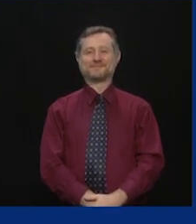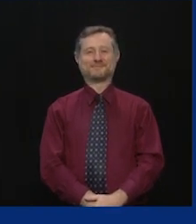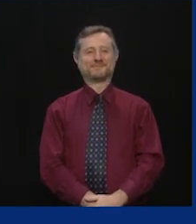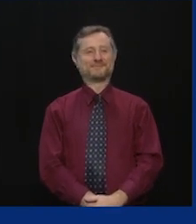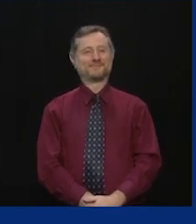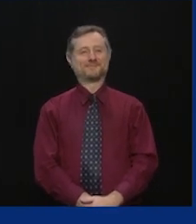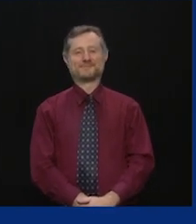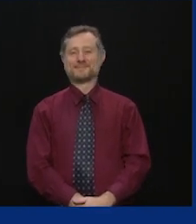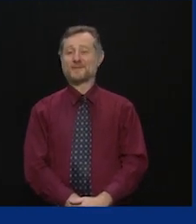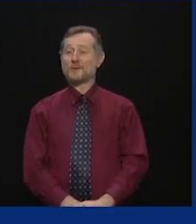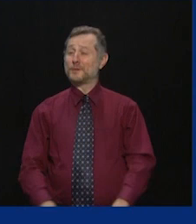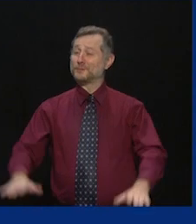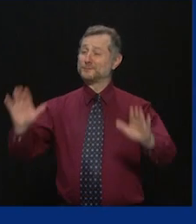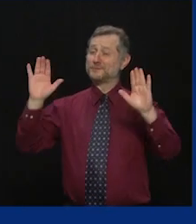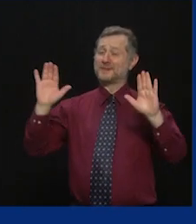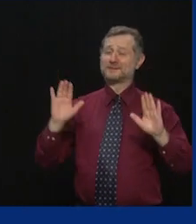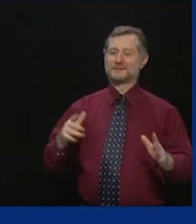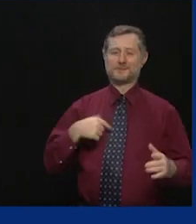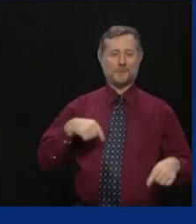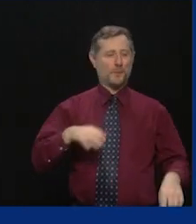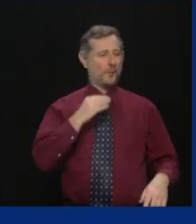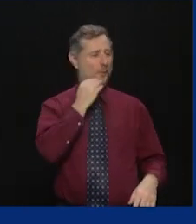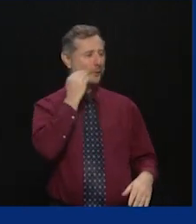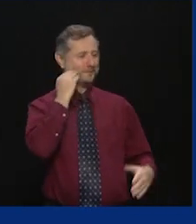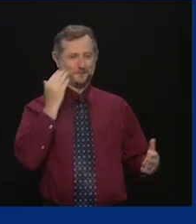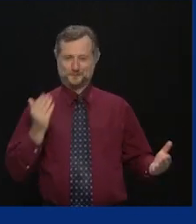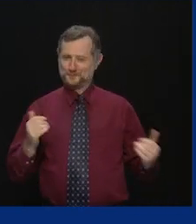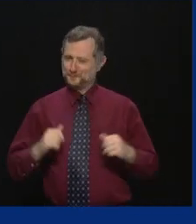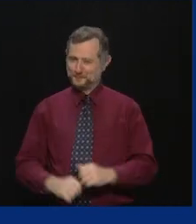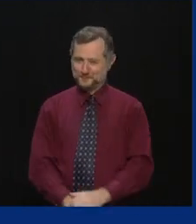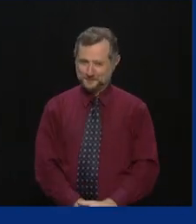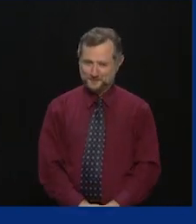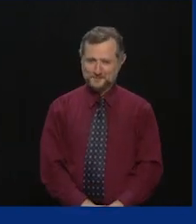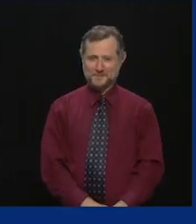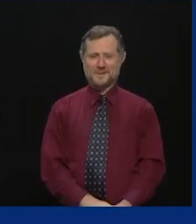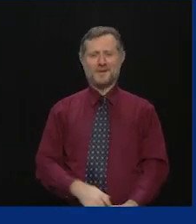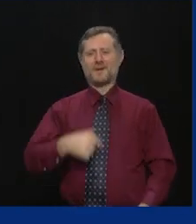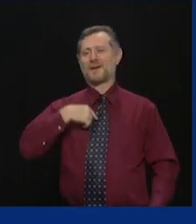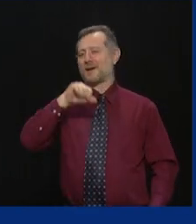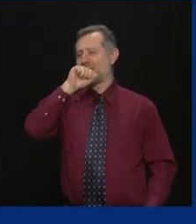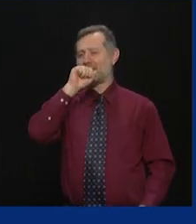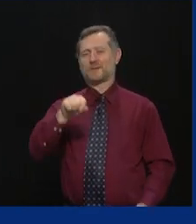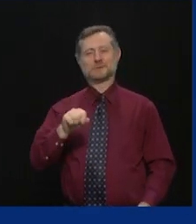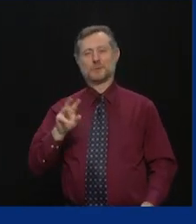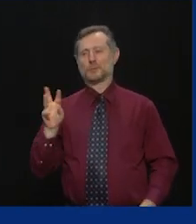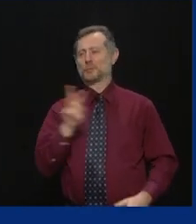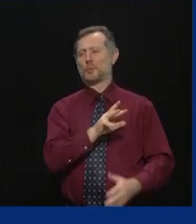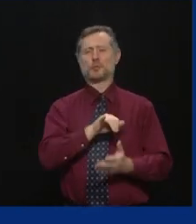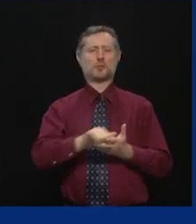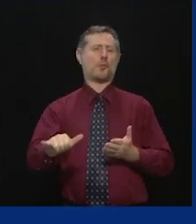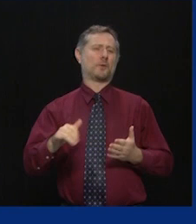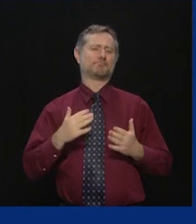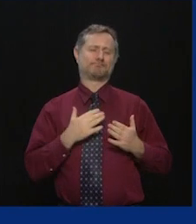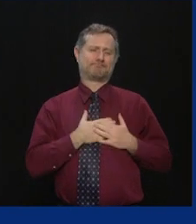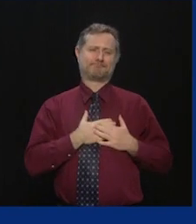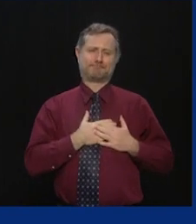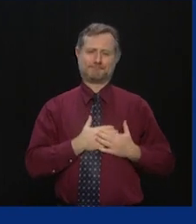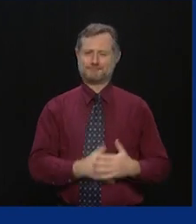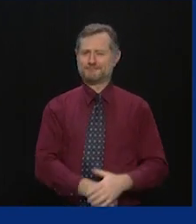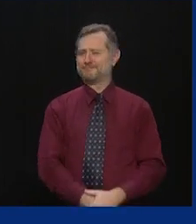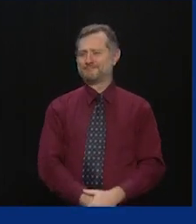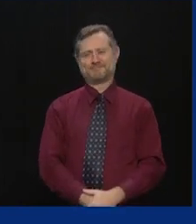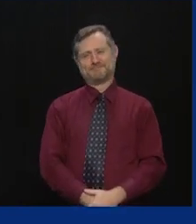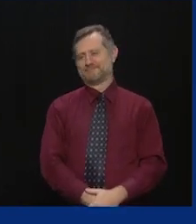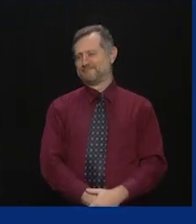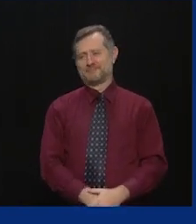Great to be home, my friends. Great to be back home. God, I love Western New York. So magnificent to be with all of you